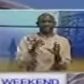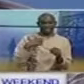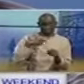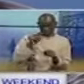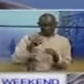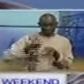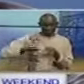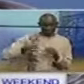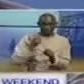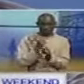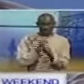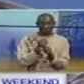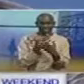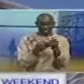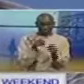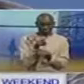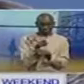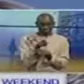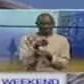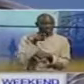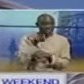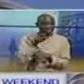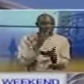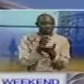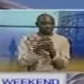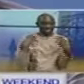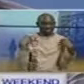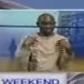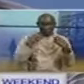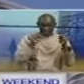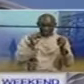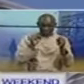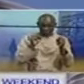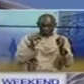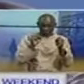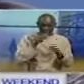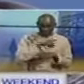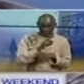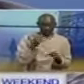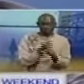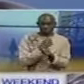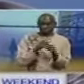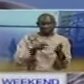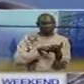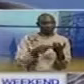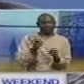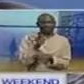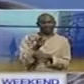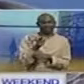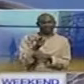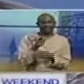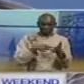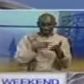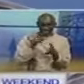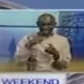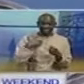pending the work of the tribunal. Since that is the exercise of presidential discretion, he cannot be faulted for having